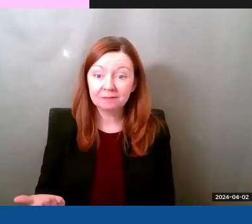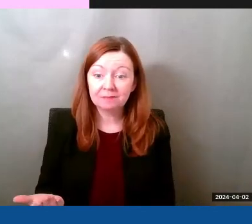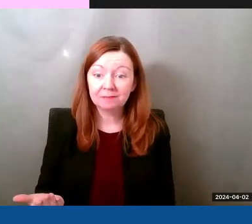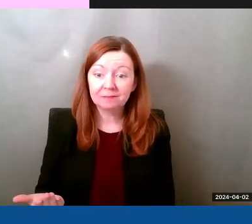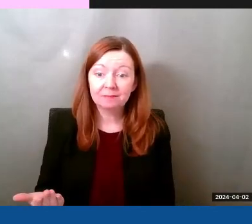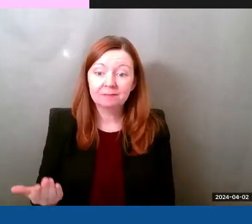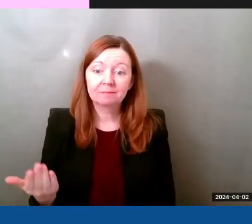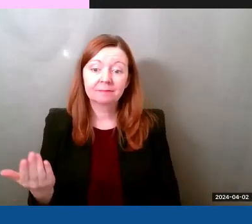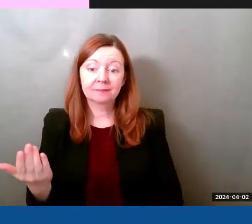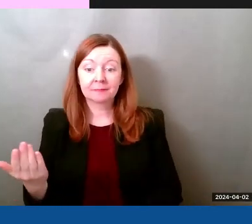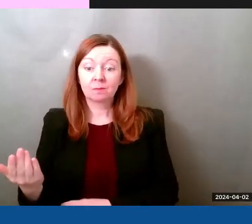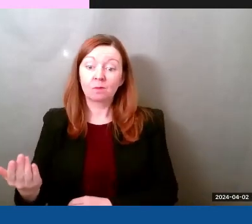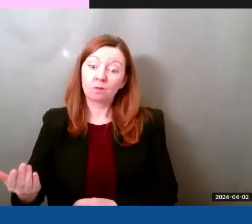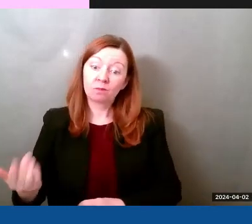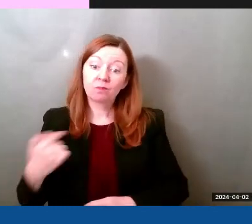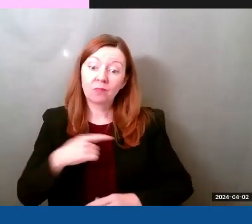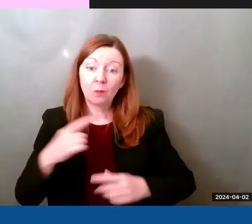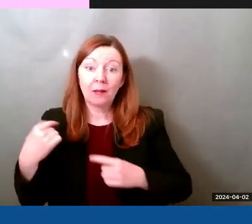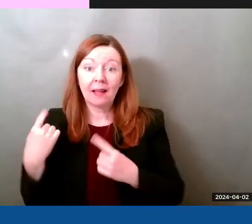We